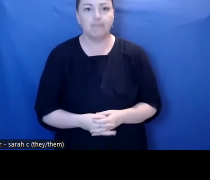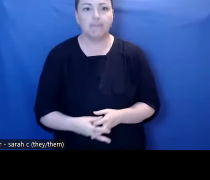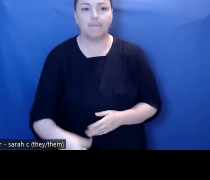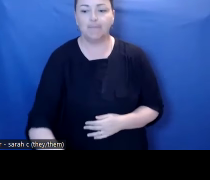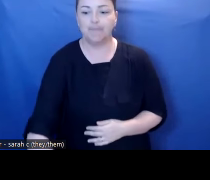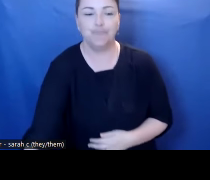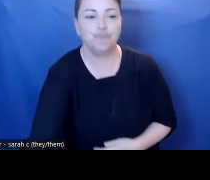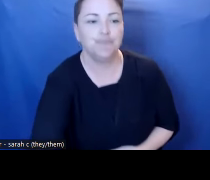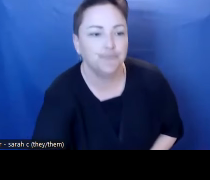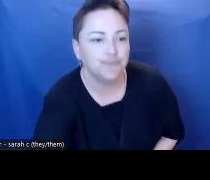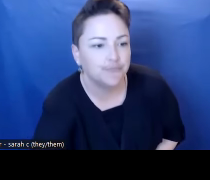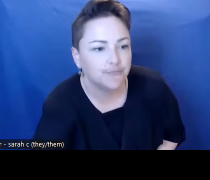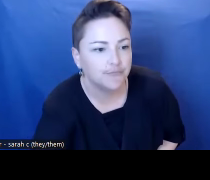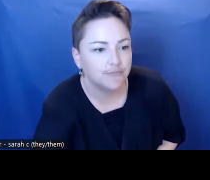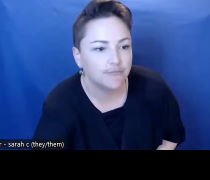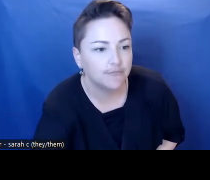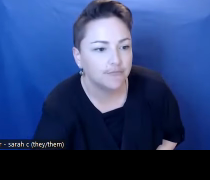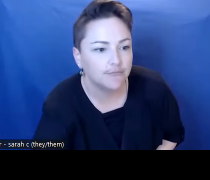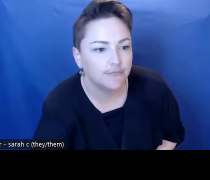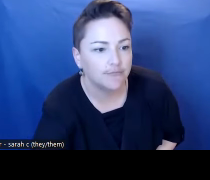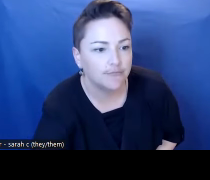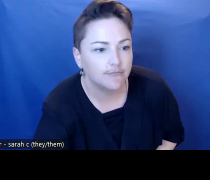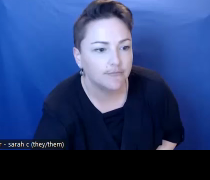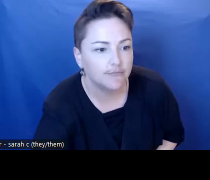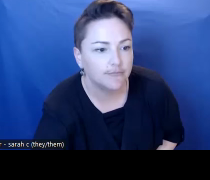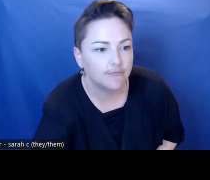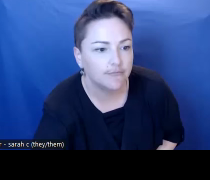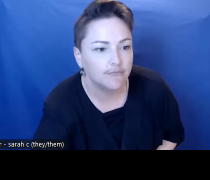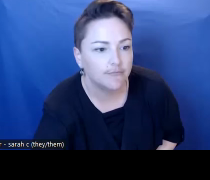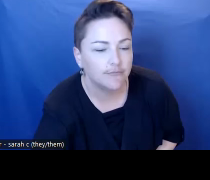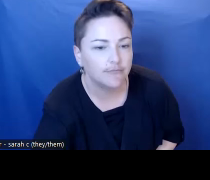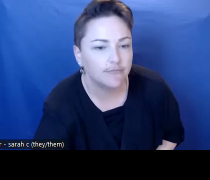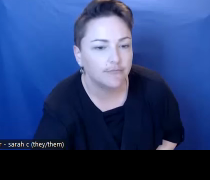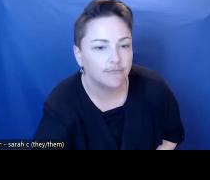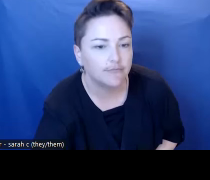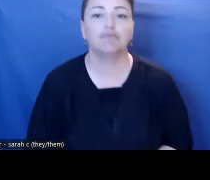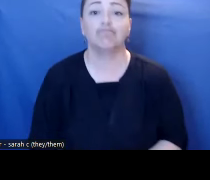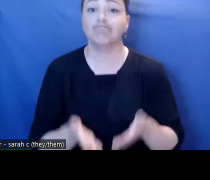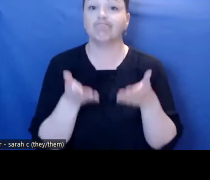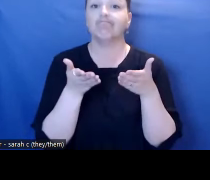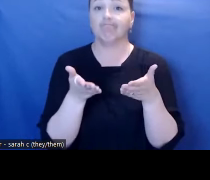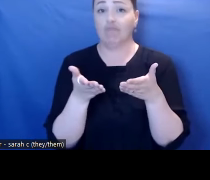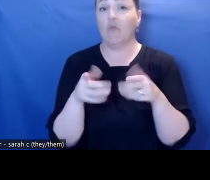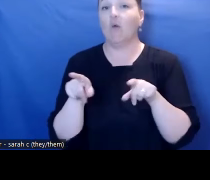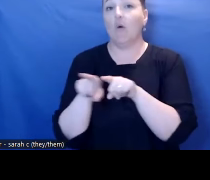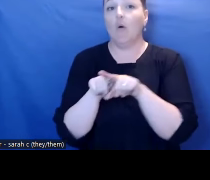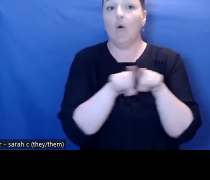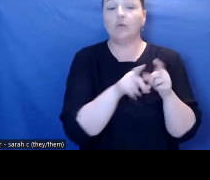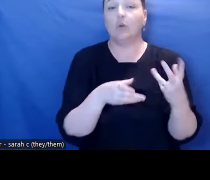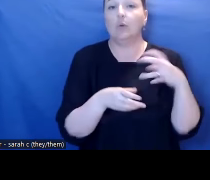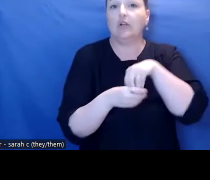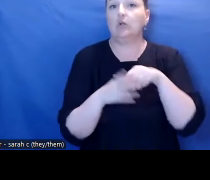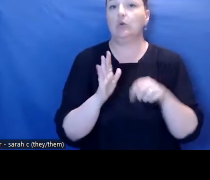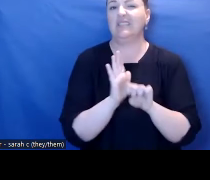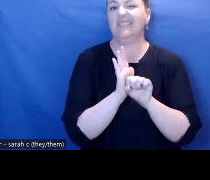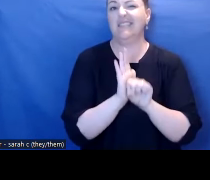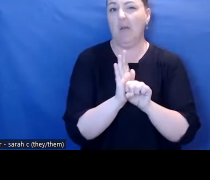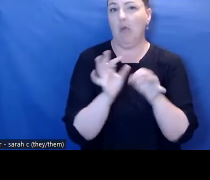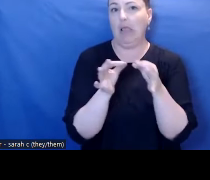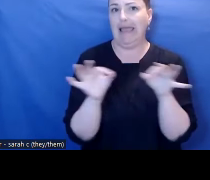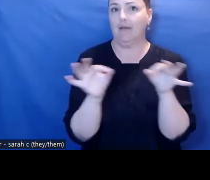Our toolkit also includes sample policy language that you can adopt to your jurisdiction. So for example, we